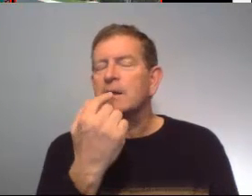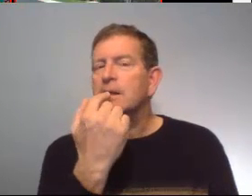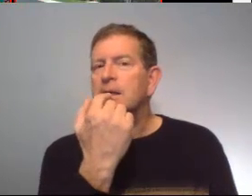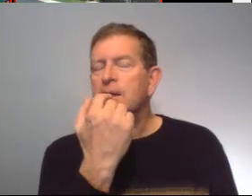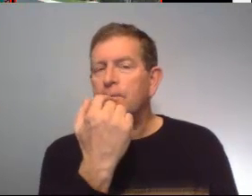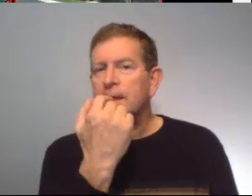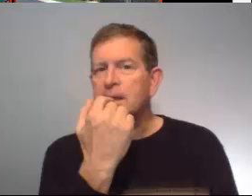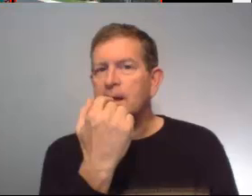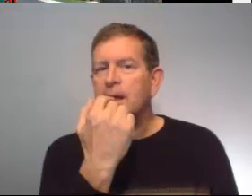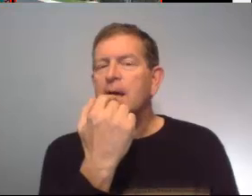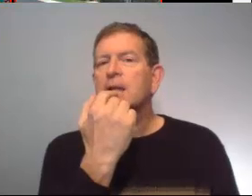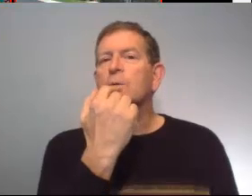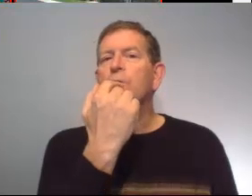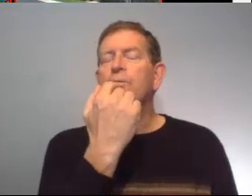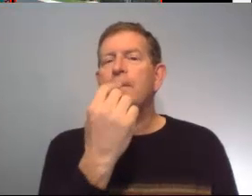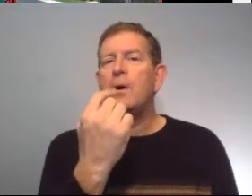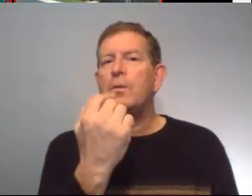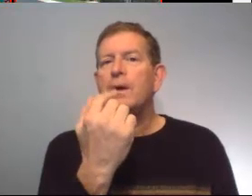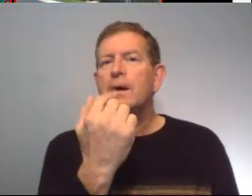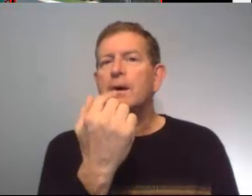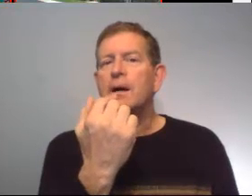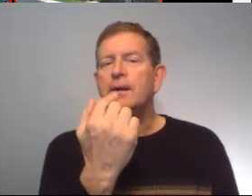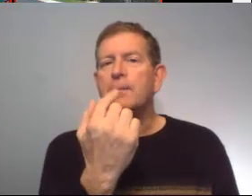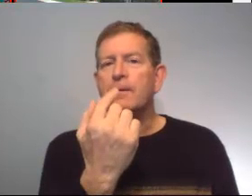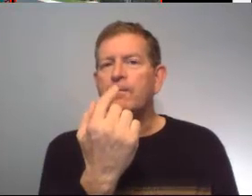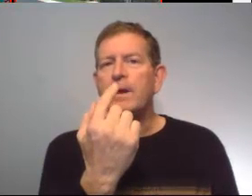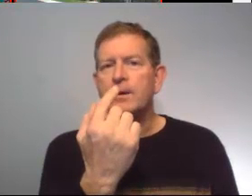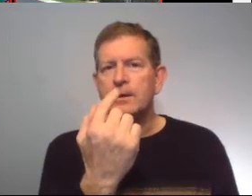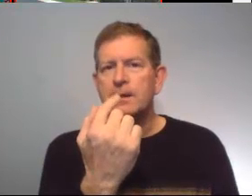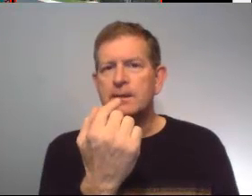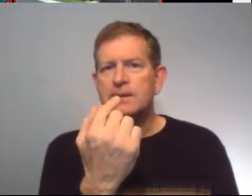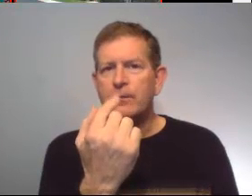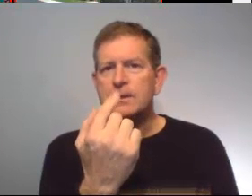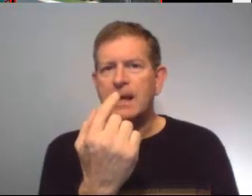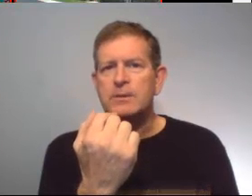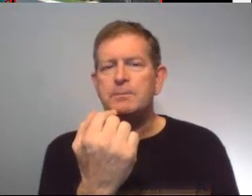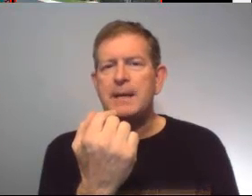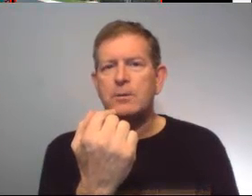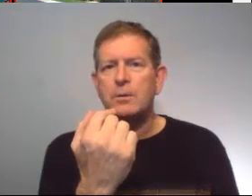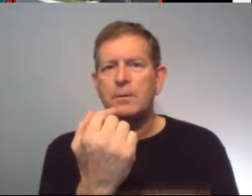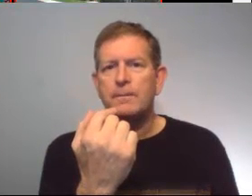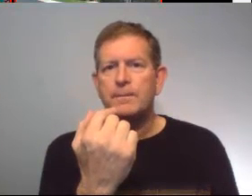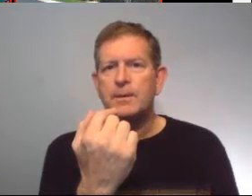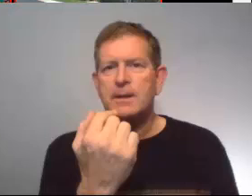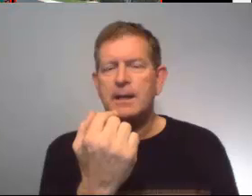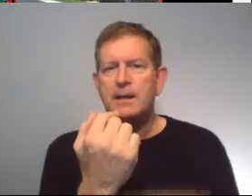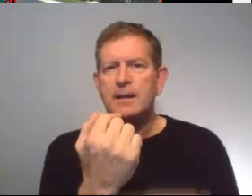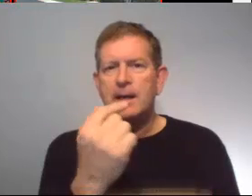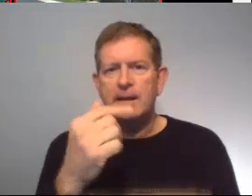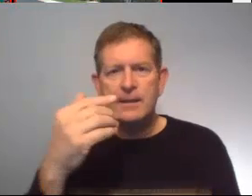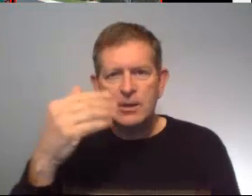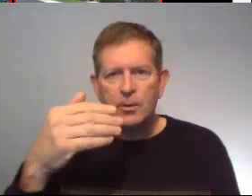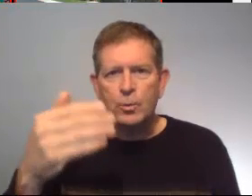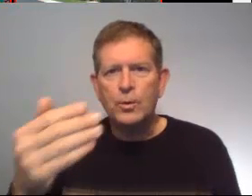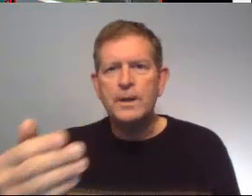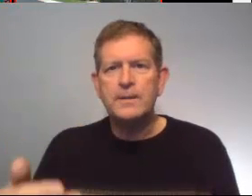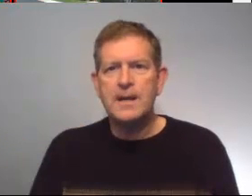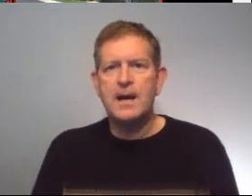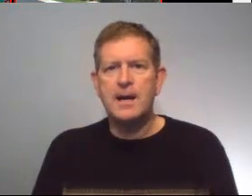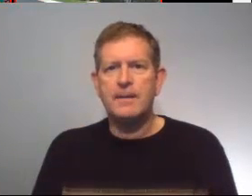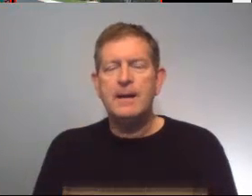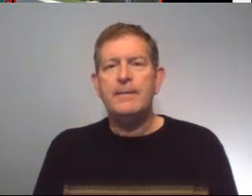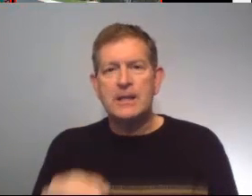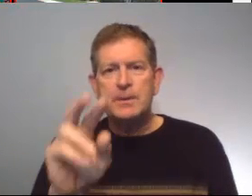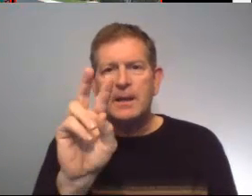I let the tip of my tongue hit the roof of my mouth. It fluttered several times. Perro. Okay? It's called rolling